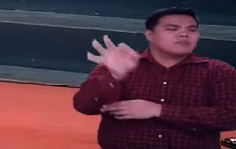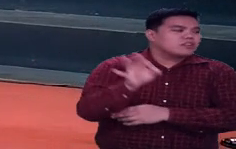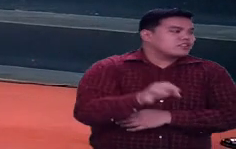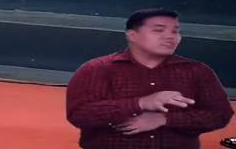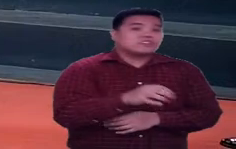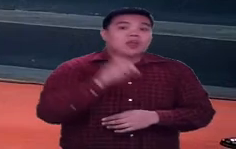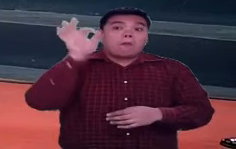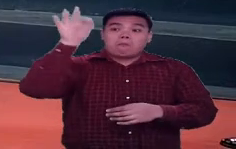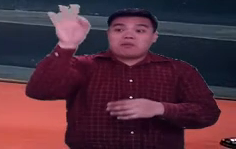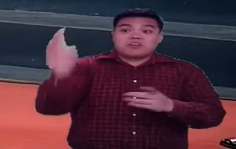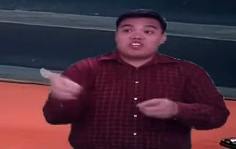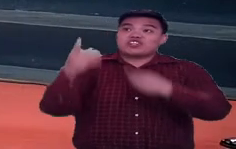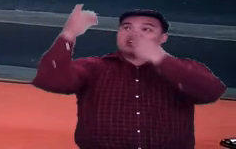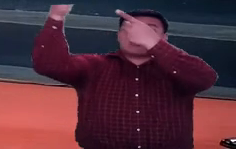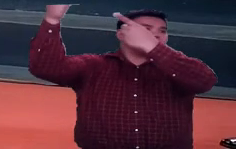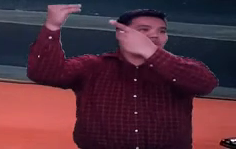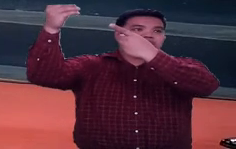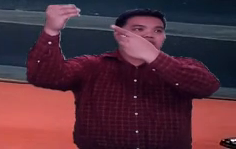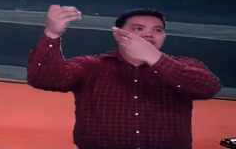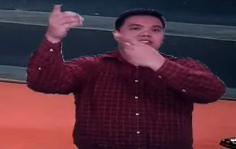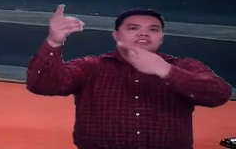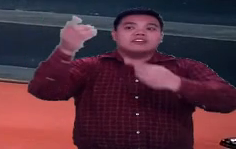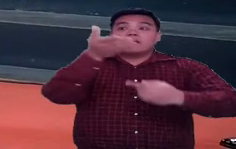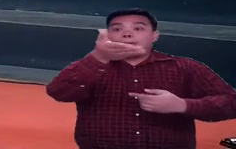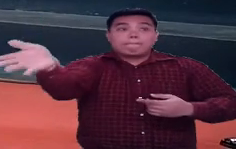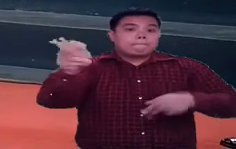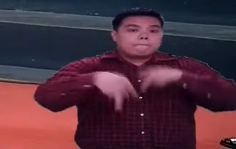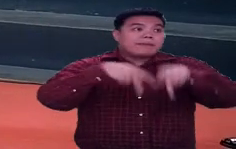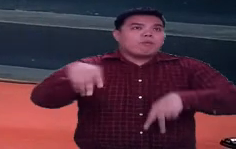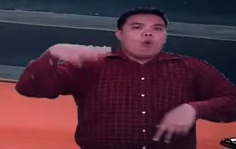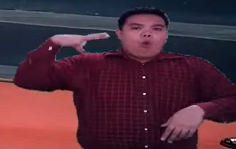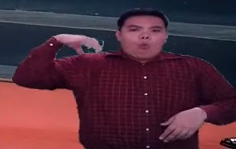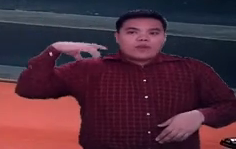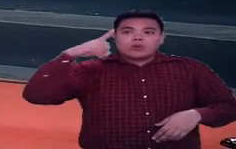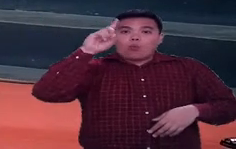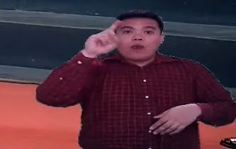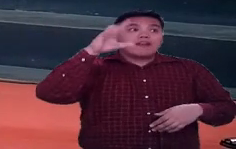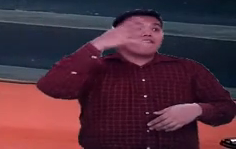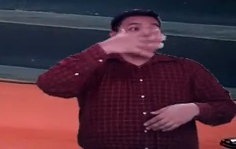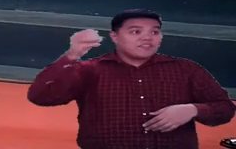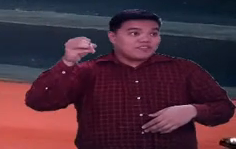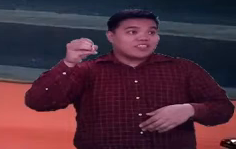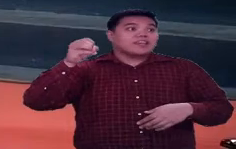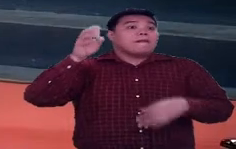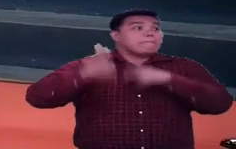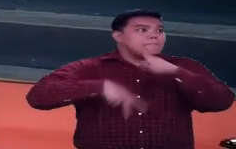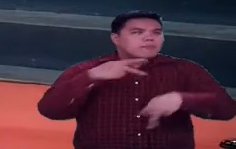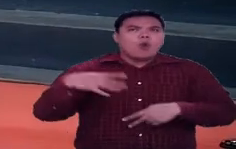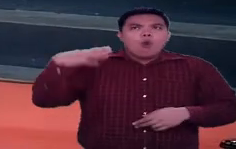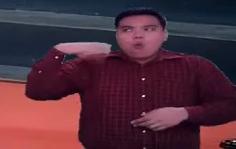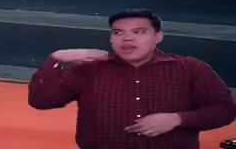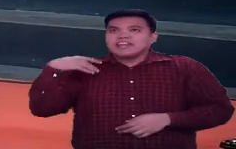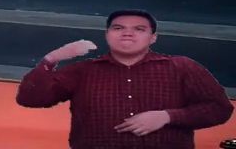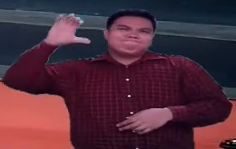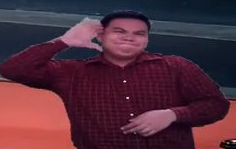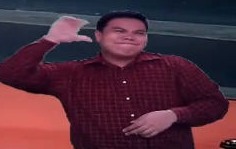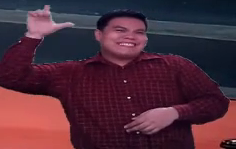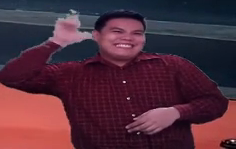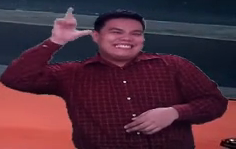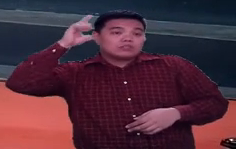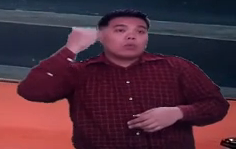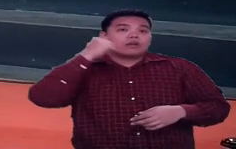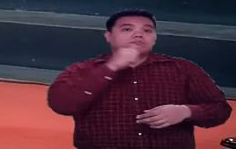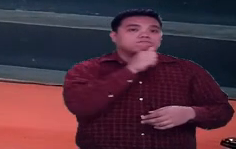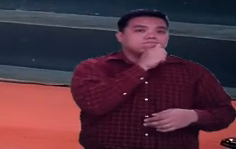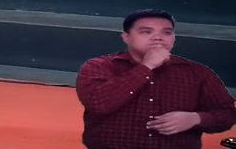preach dedication? Here they are potentially giving up their lives because they are meeting